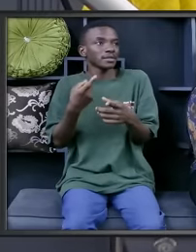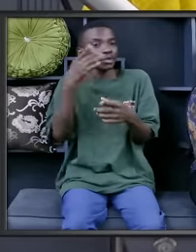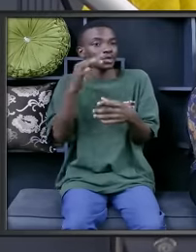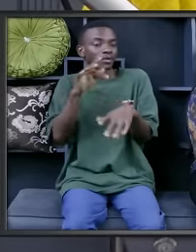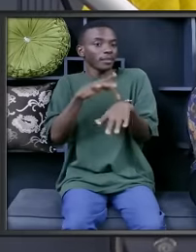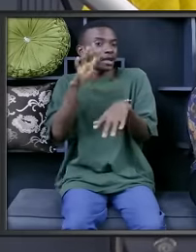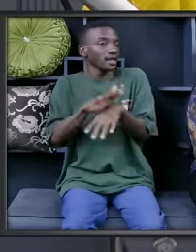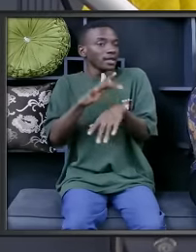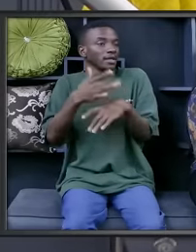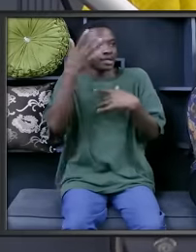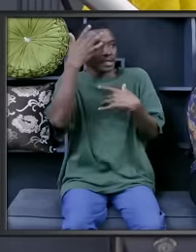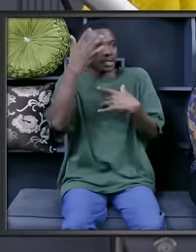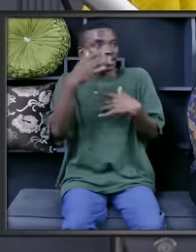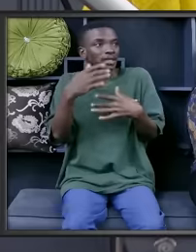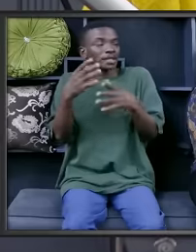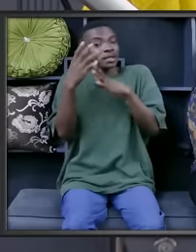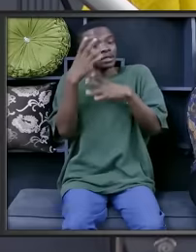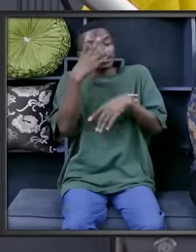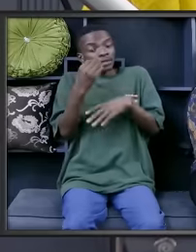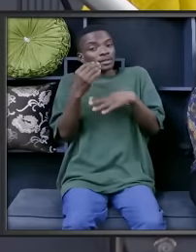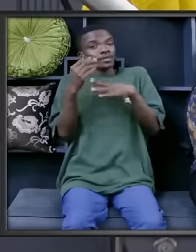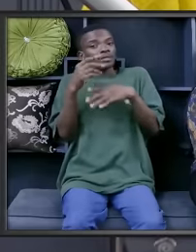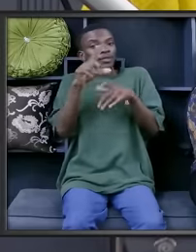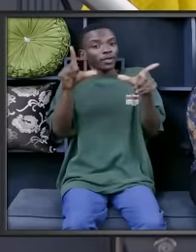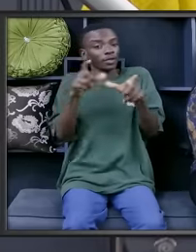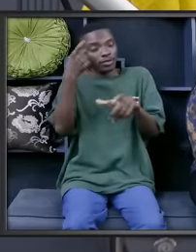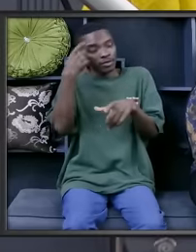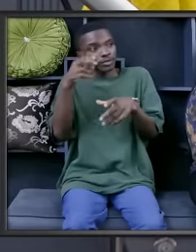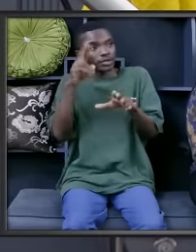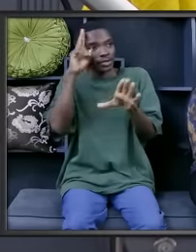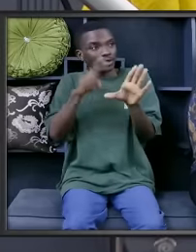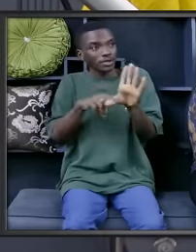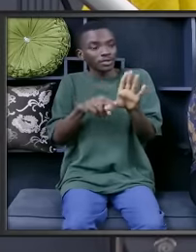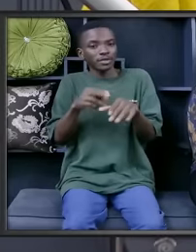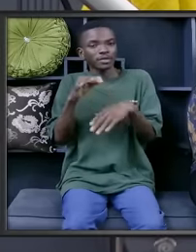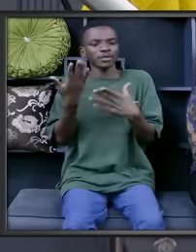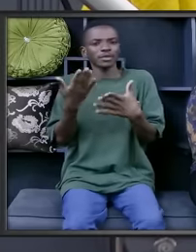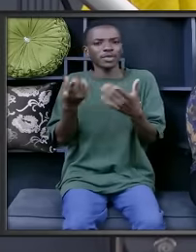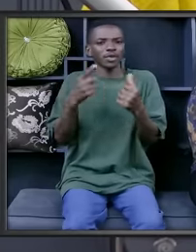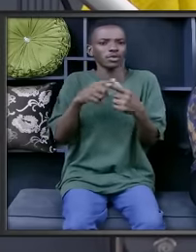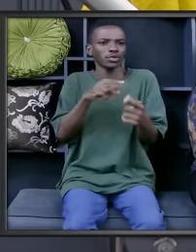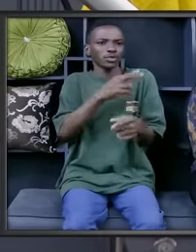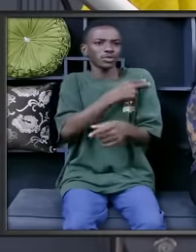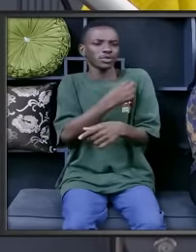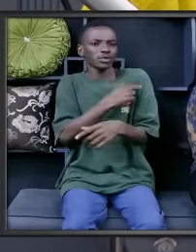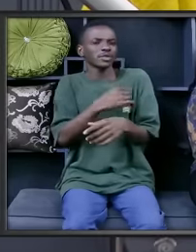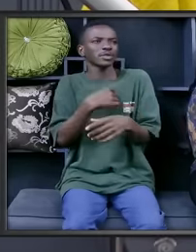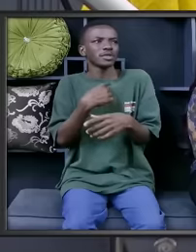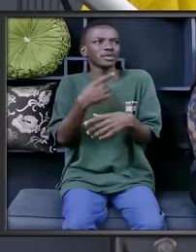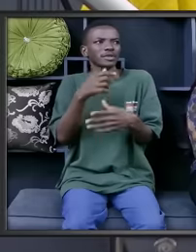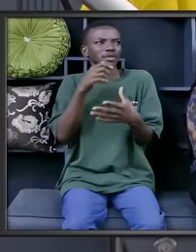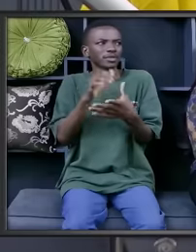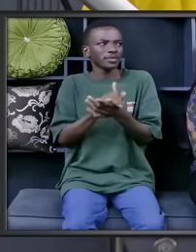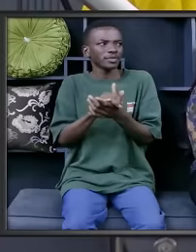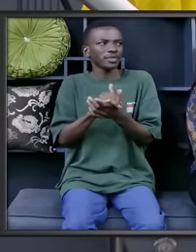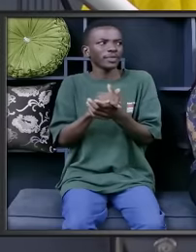I go for that place, go lie down, they take care. He be local government chairman that time. Then call him, say, make him come to hospital. Say, wife, they sick for